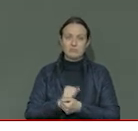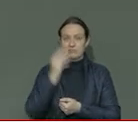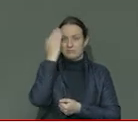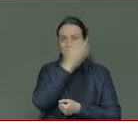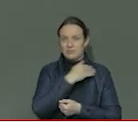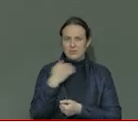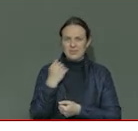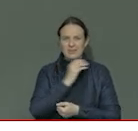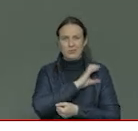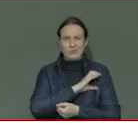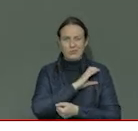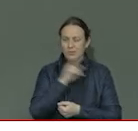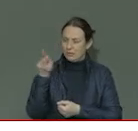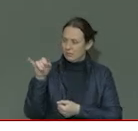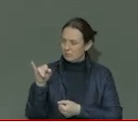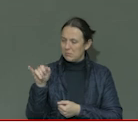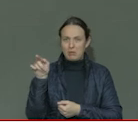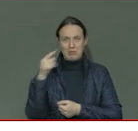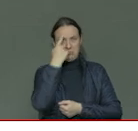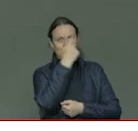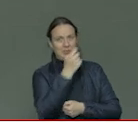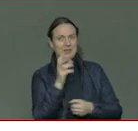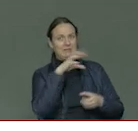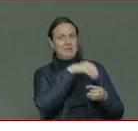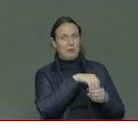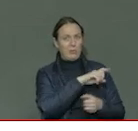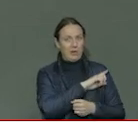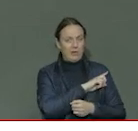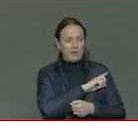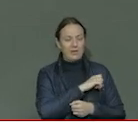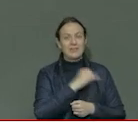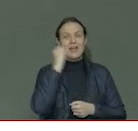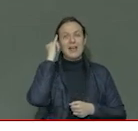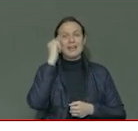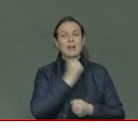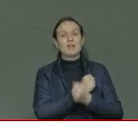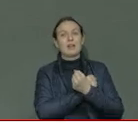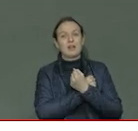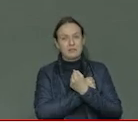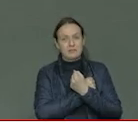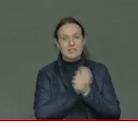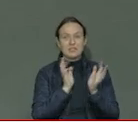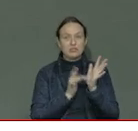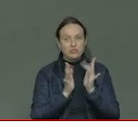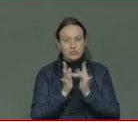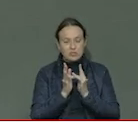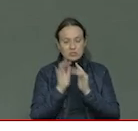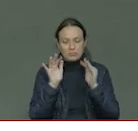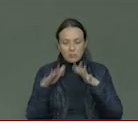Christianity that draws Pi in? It's about this concept of love. That Jesus loved us so